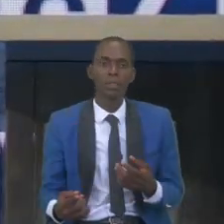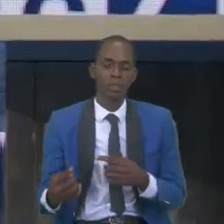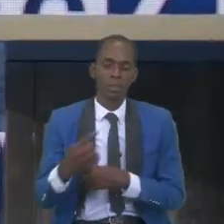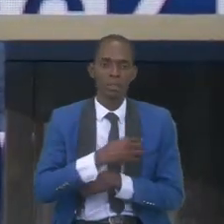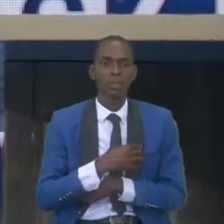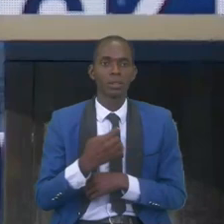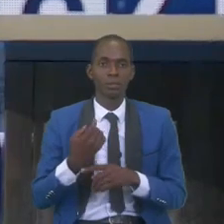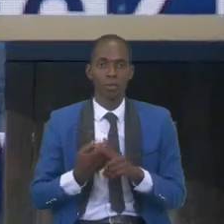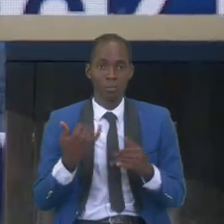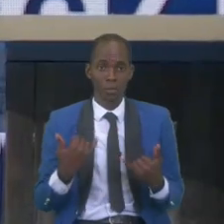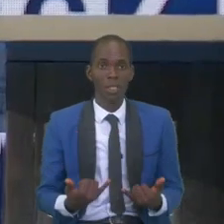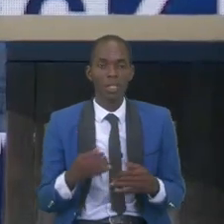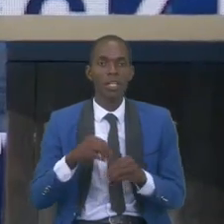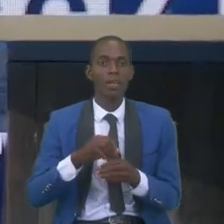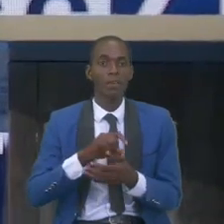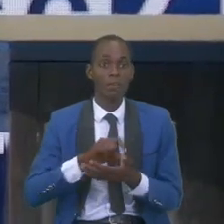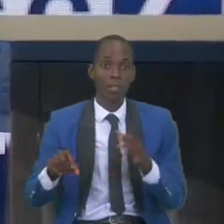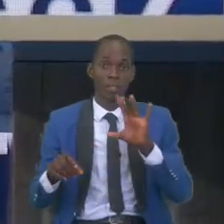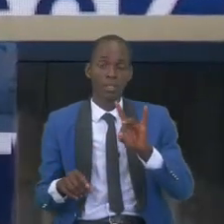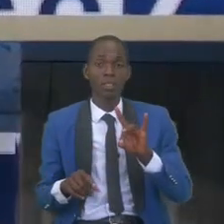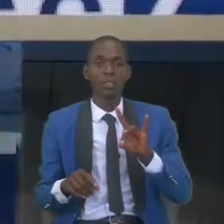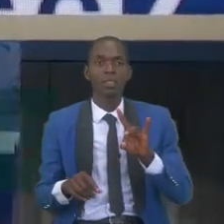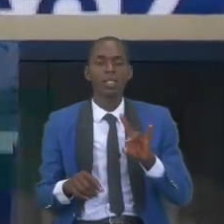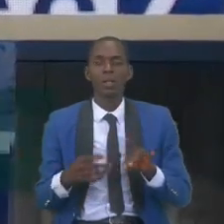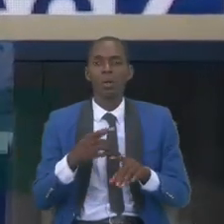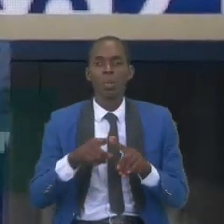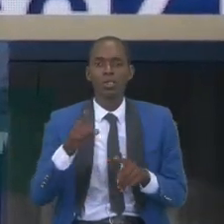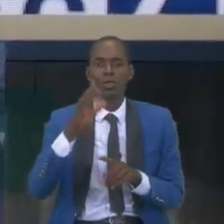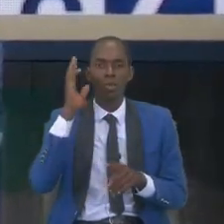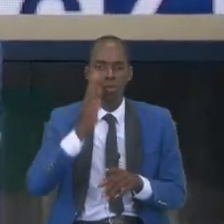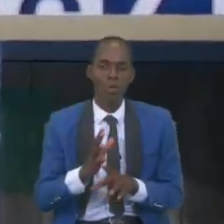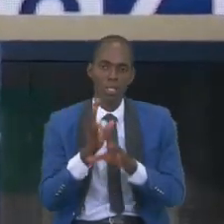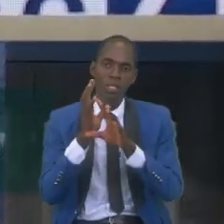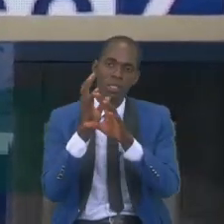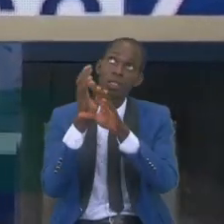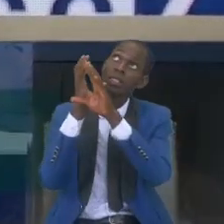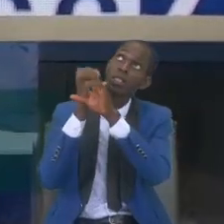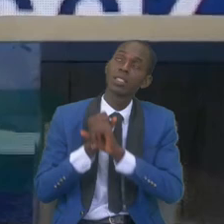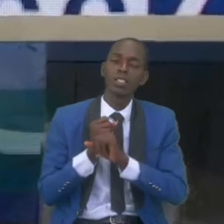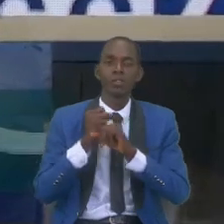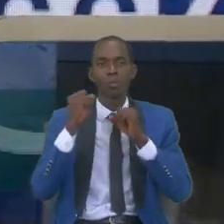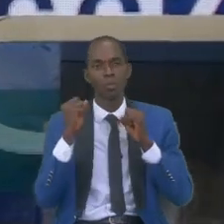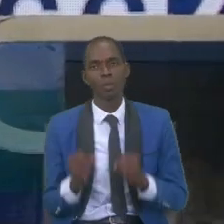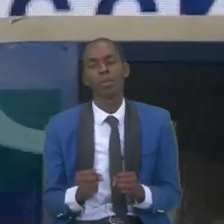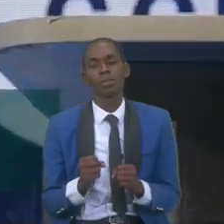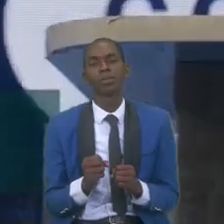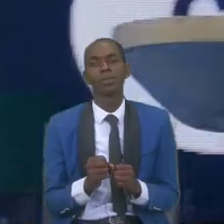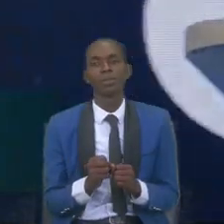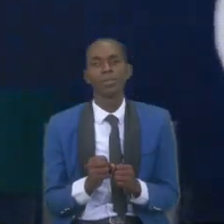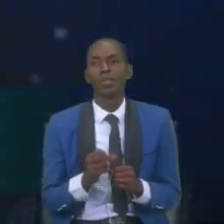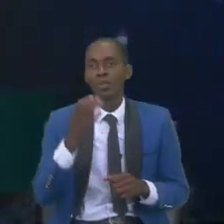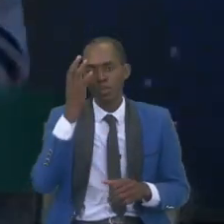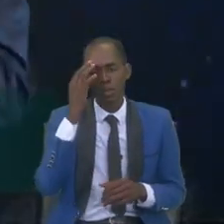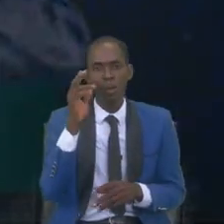8. In verse 8 it says, but ye shall receive what? You know, people, they